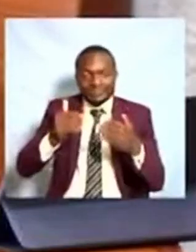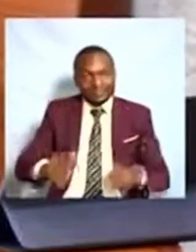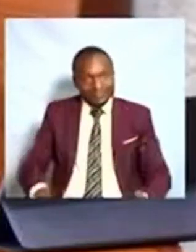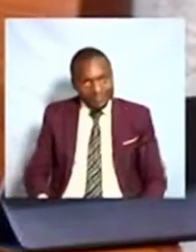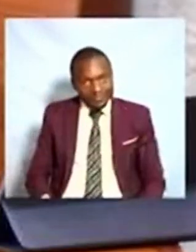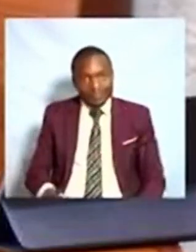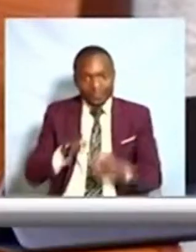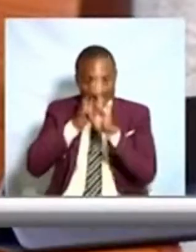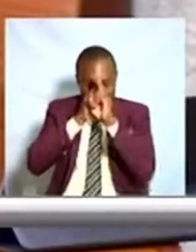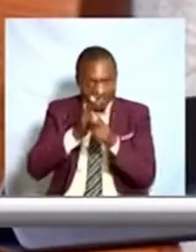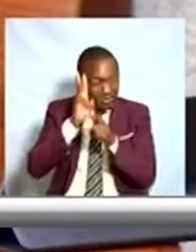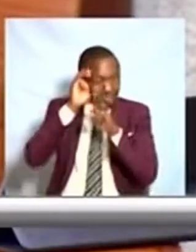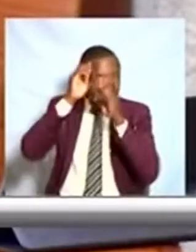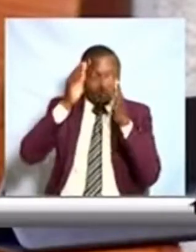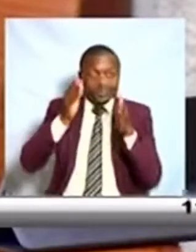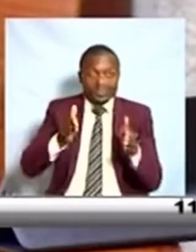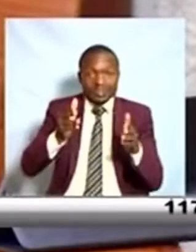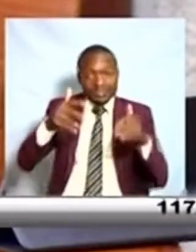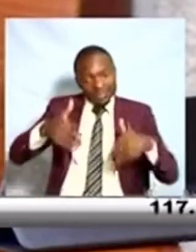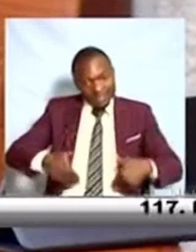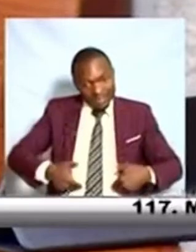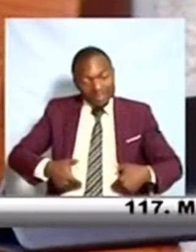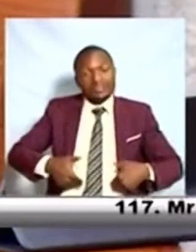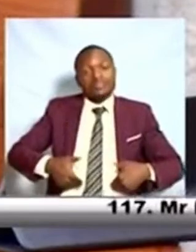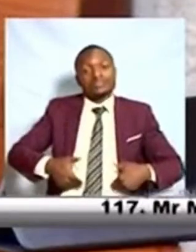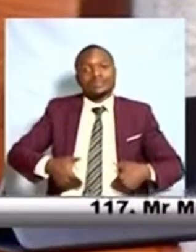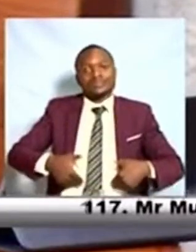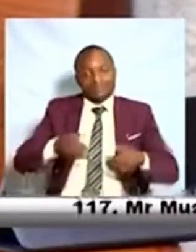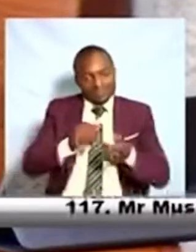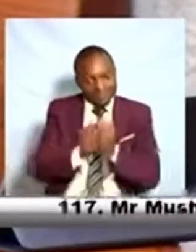Thank you. The Honorable Minister of Youth, Sport and Arts.